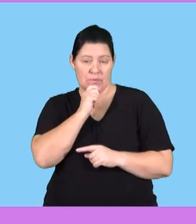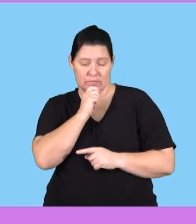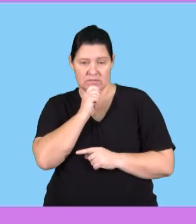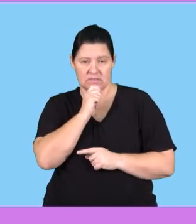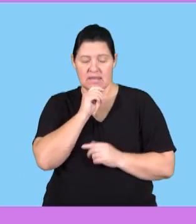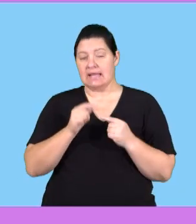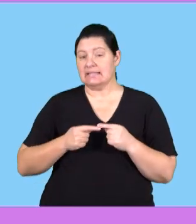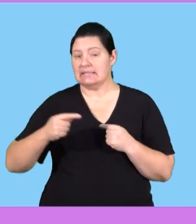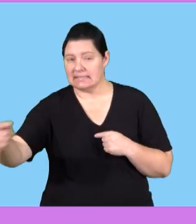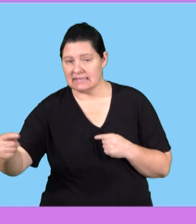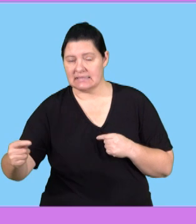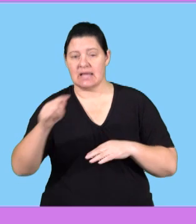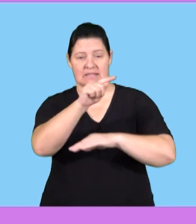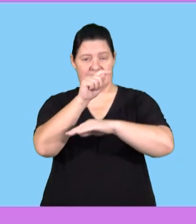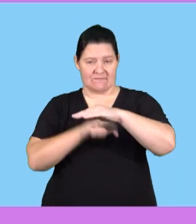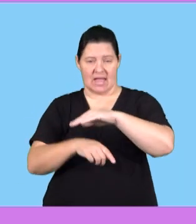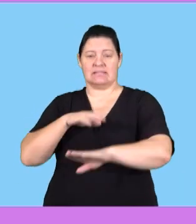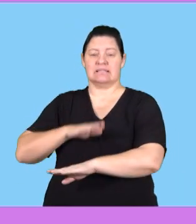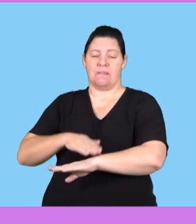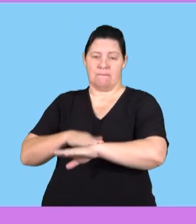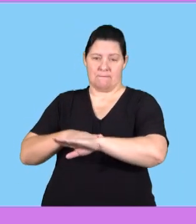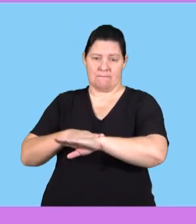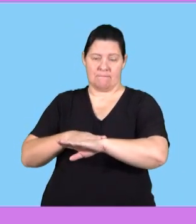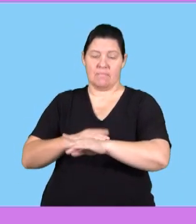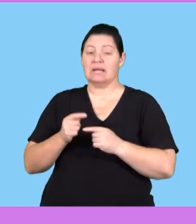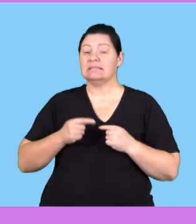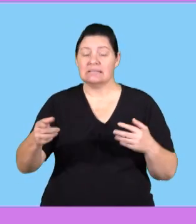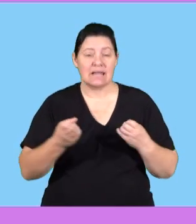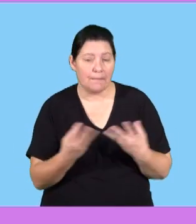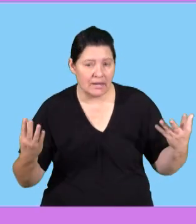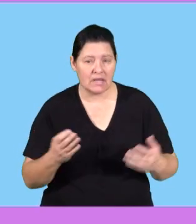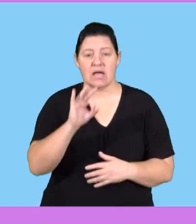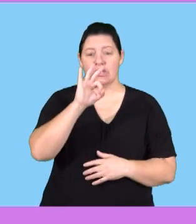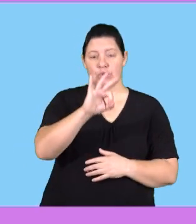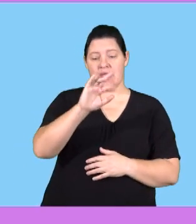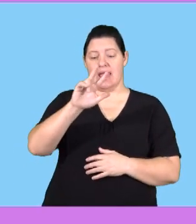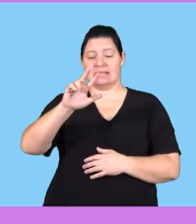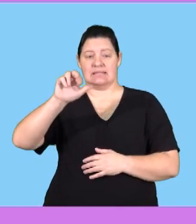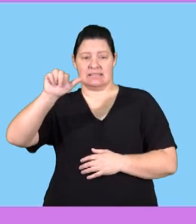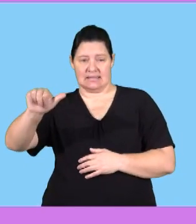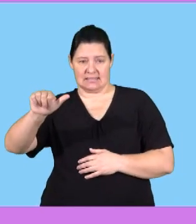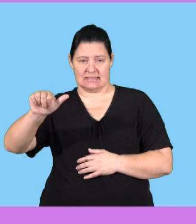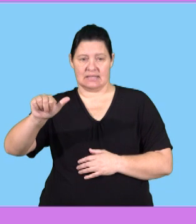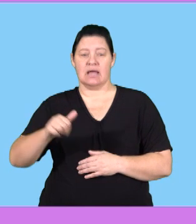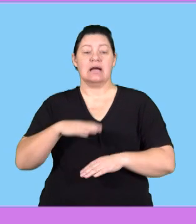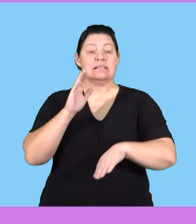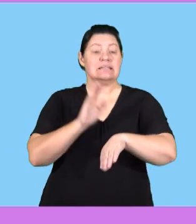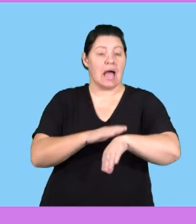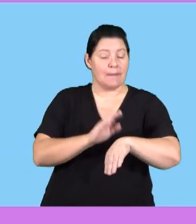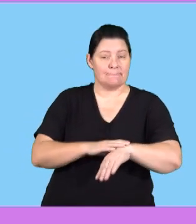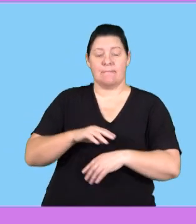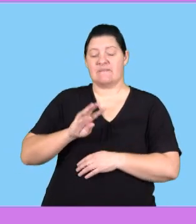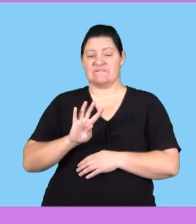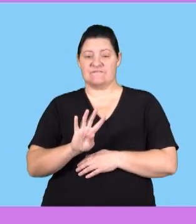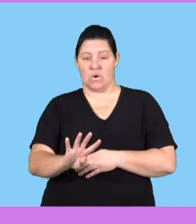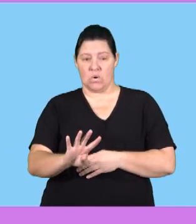formula distance over time. The distance that we have is 386. The time is